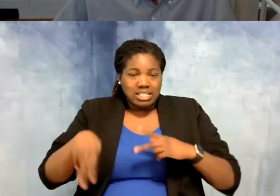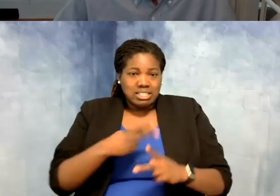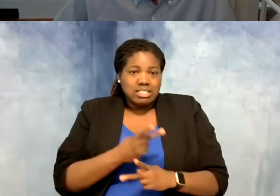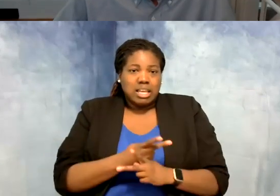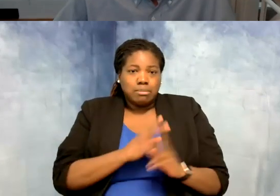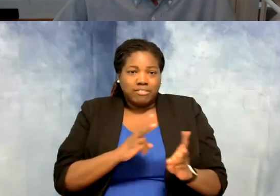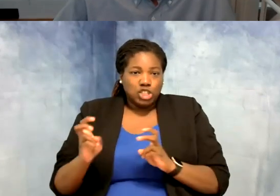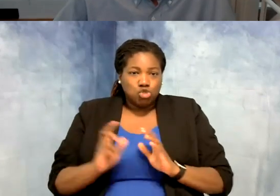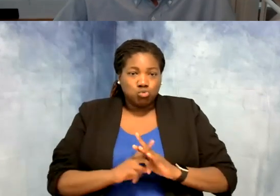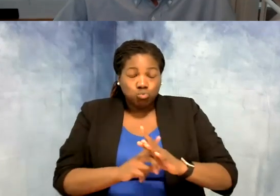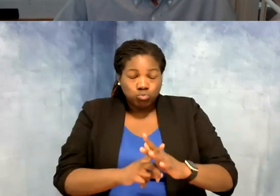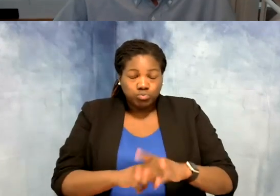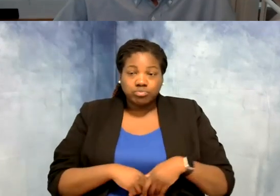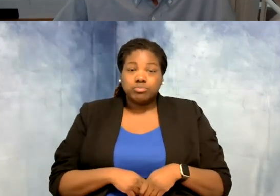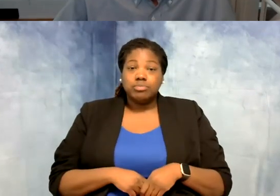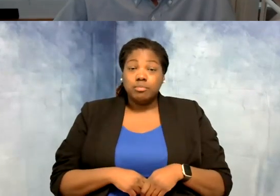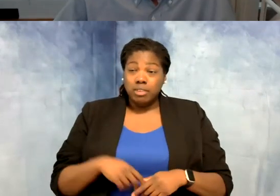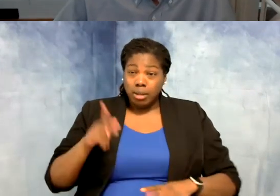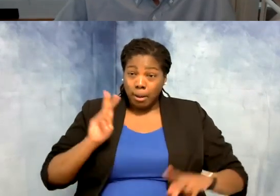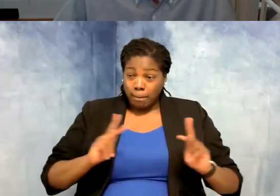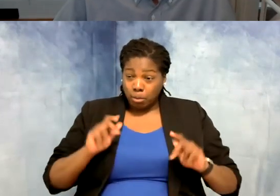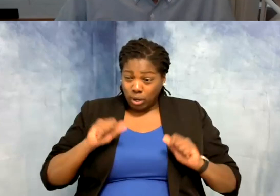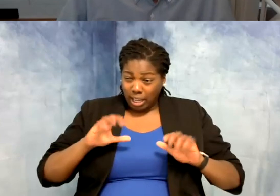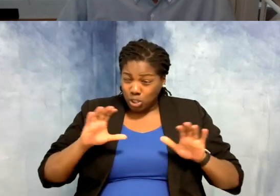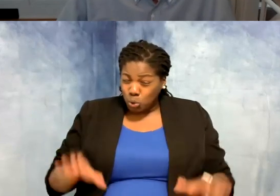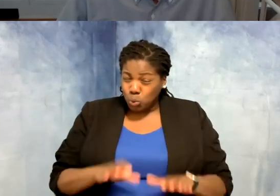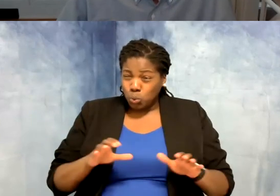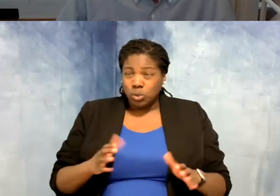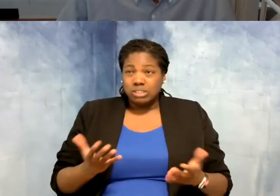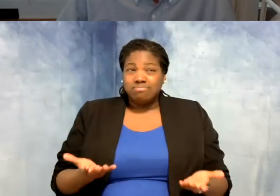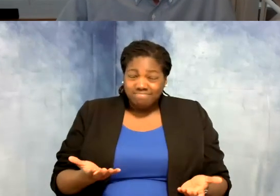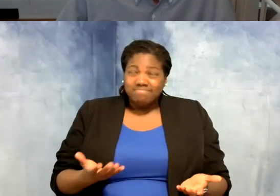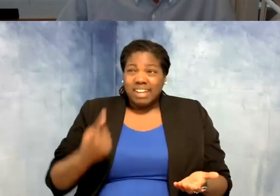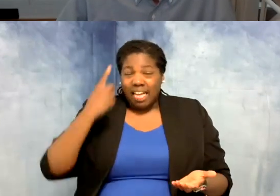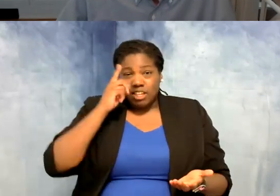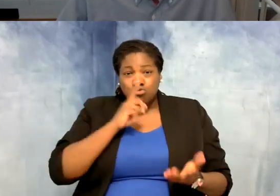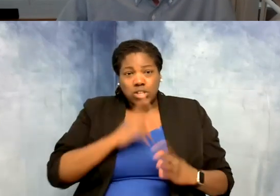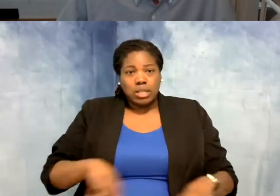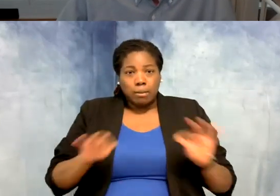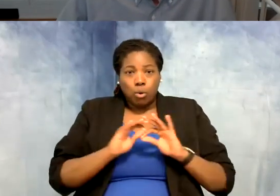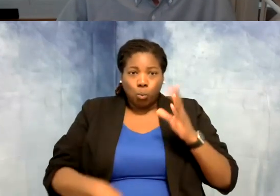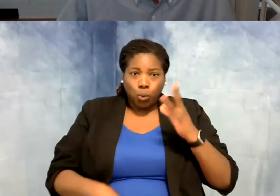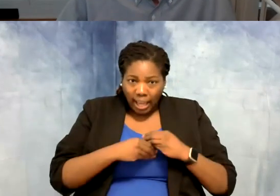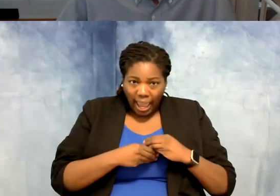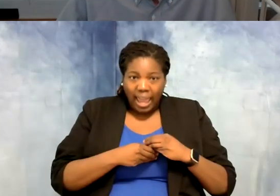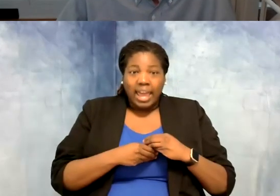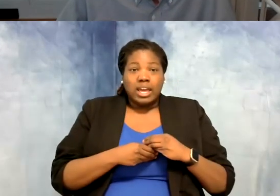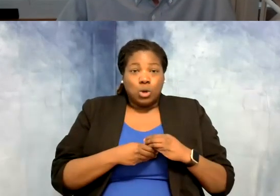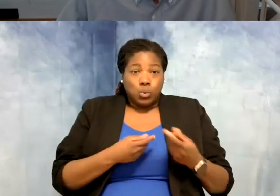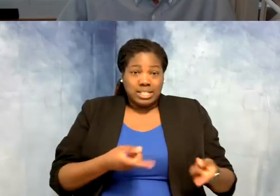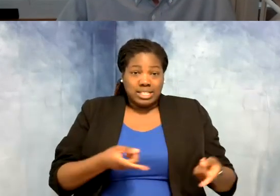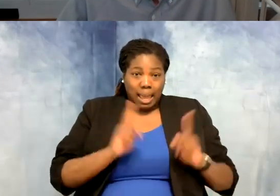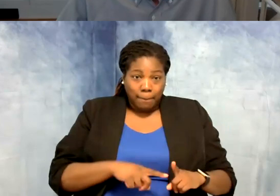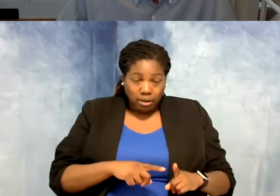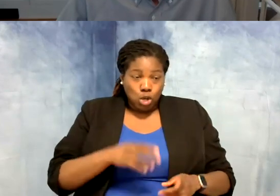particular issues. Now, what is it that folks can do? You know, I think it's important that we add to this conversation what's taken place at the